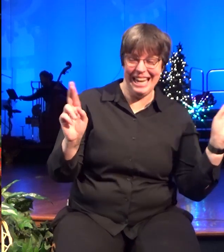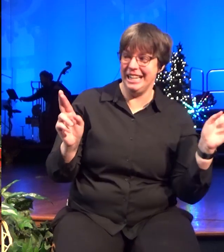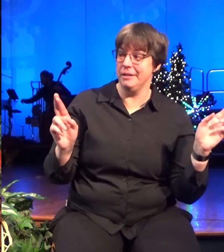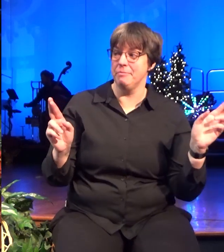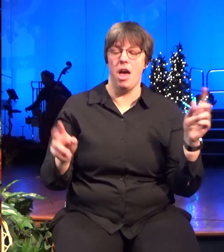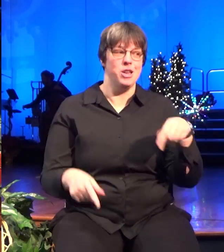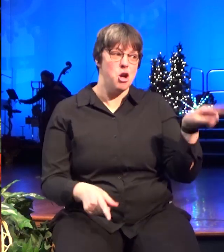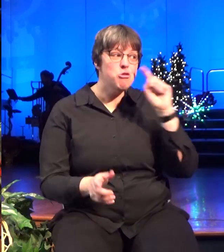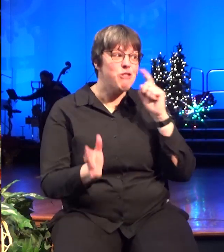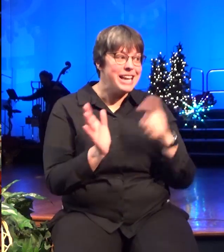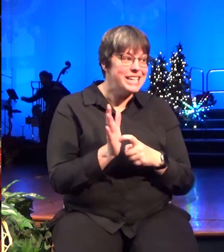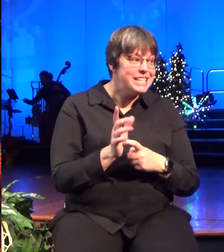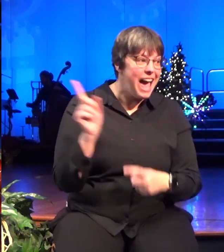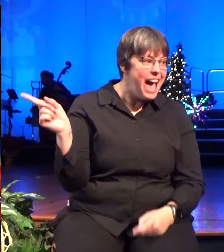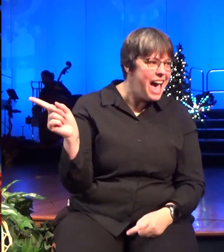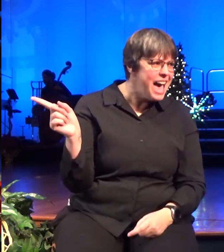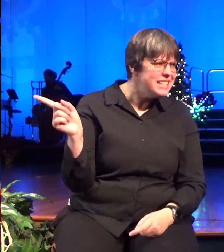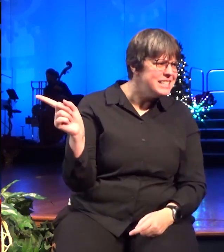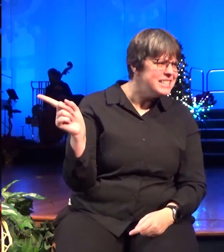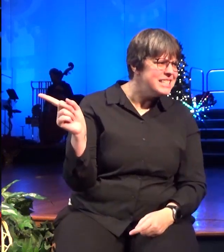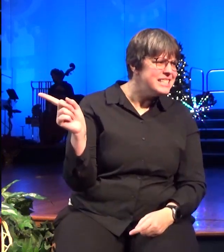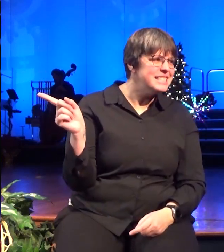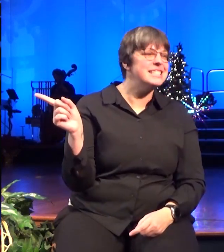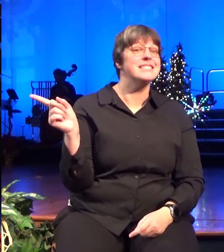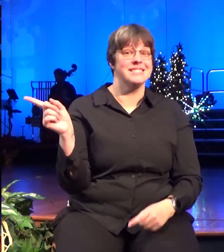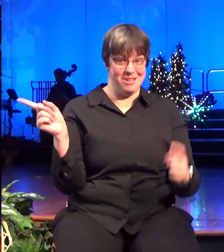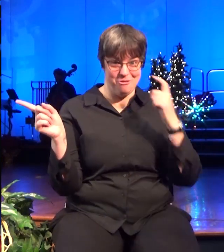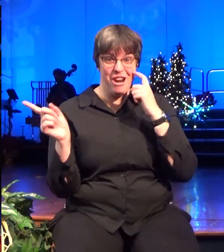Anybody recognize this one?